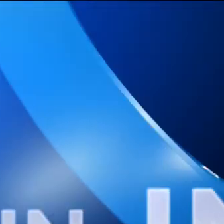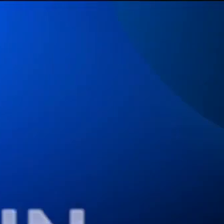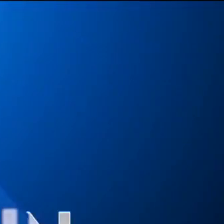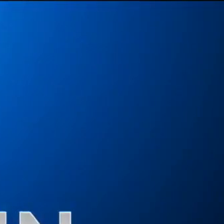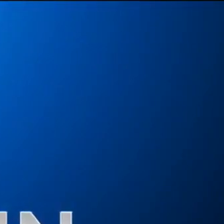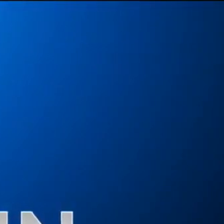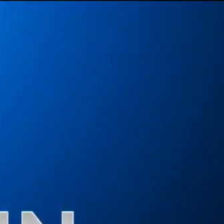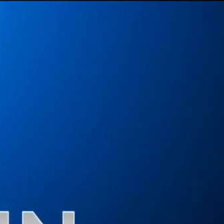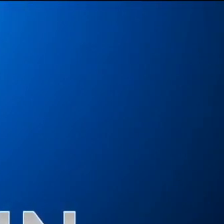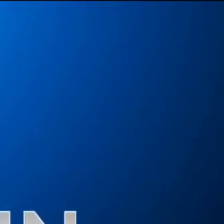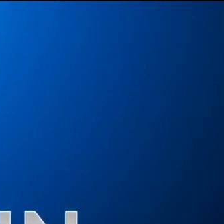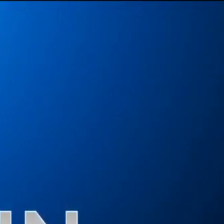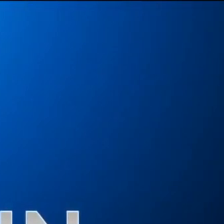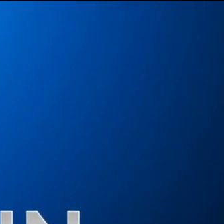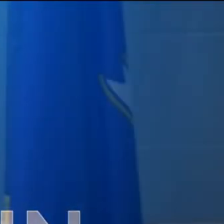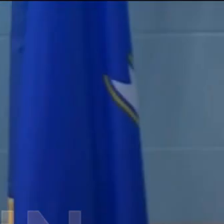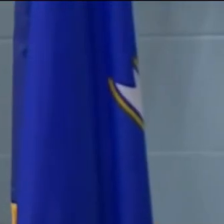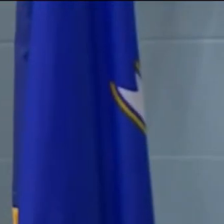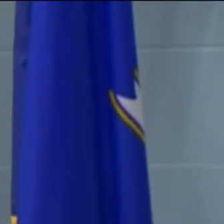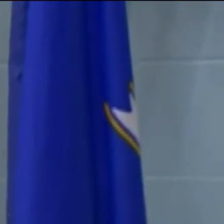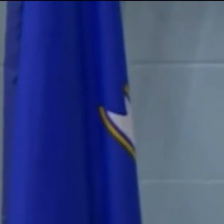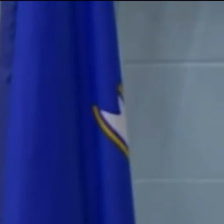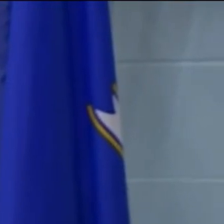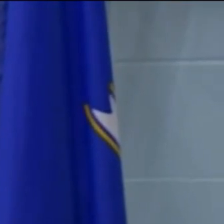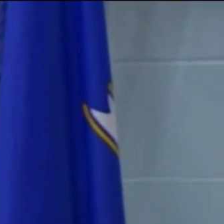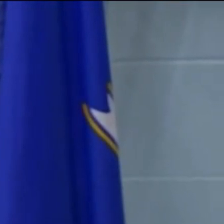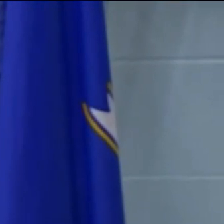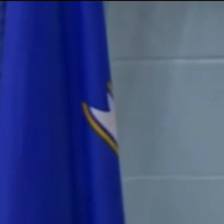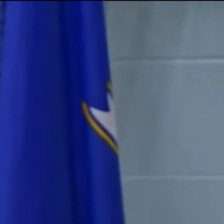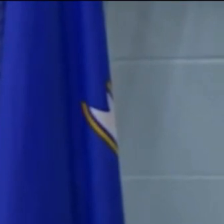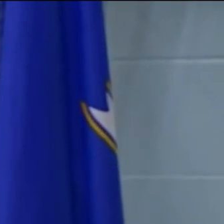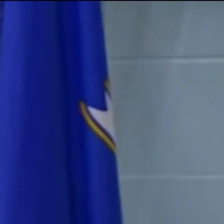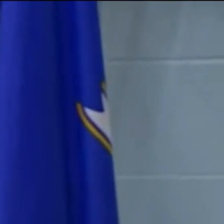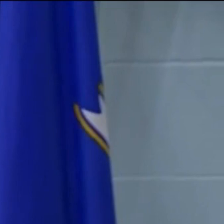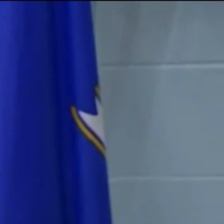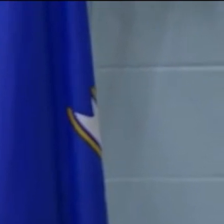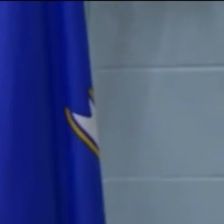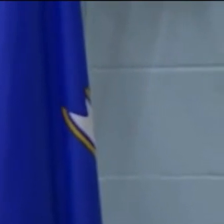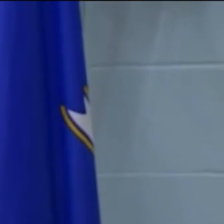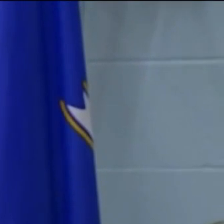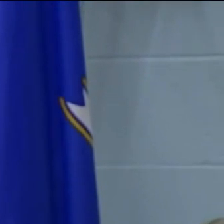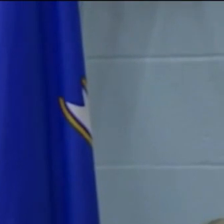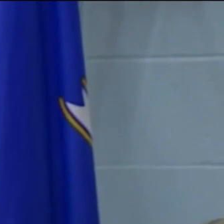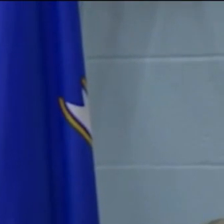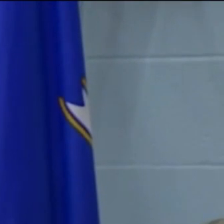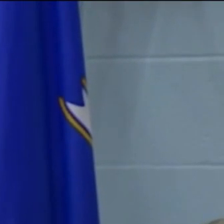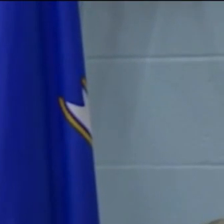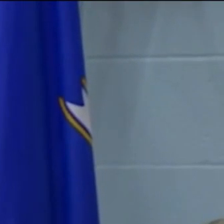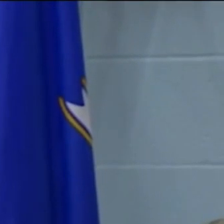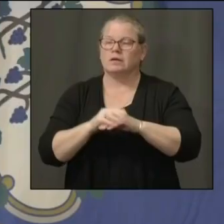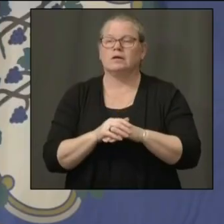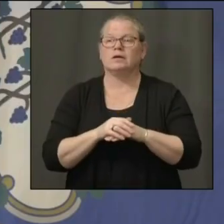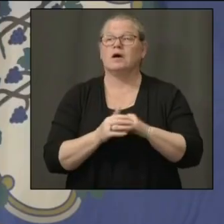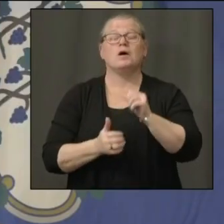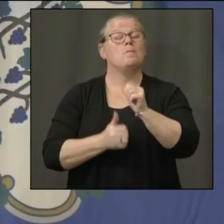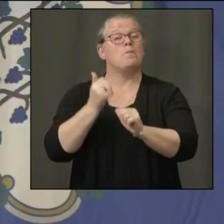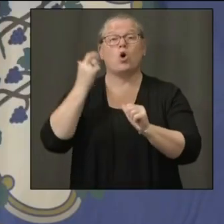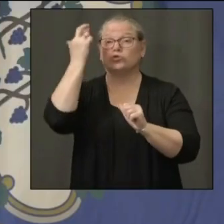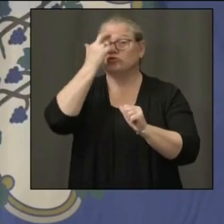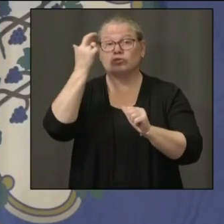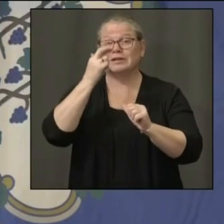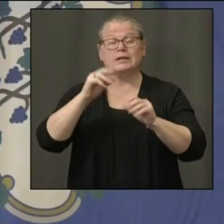This just in, Connecticut's Governor Ned Lamont is going into self-quarantine after a member of his senior staff tested positive for COVID-19. This is